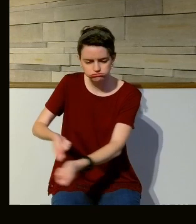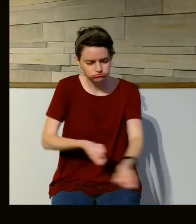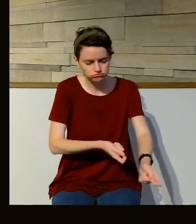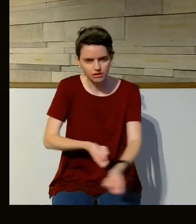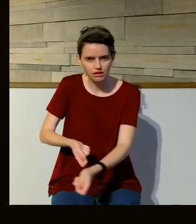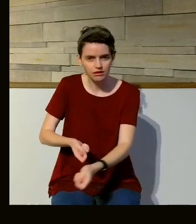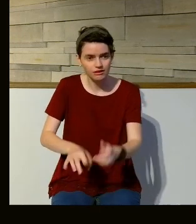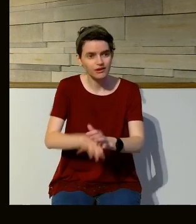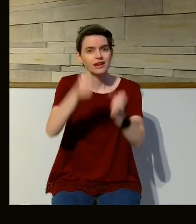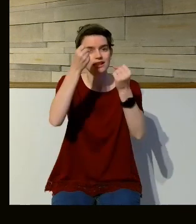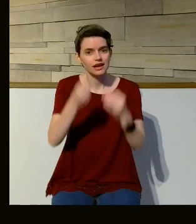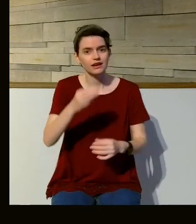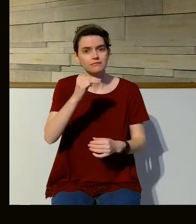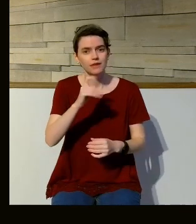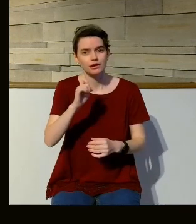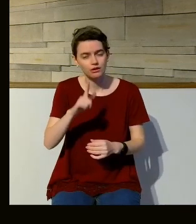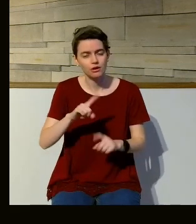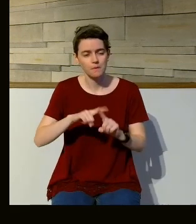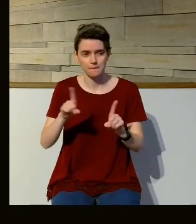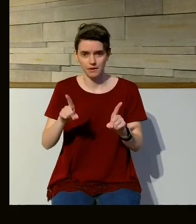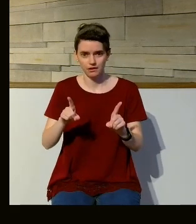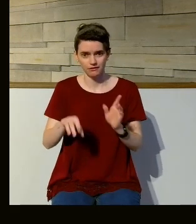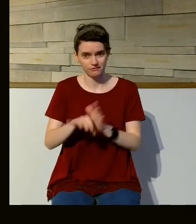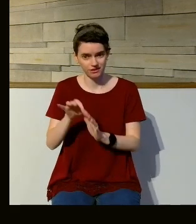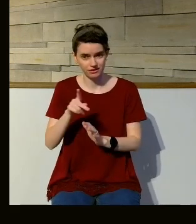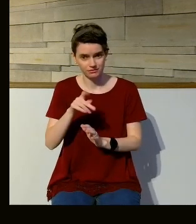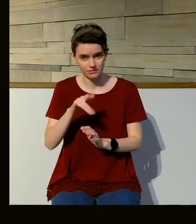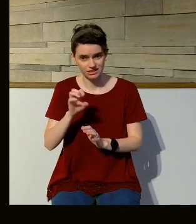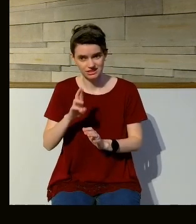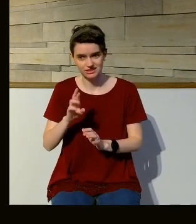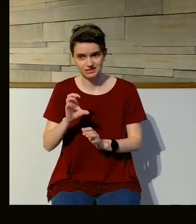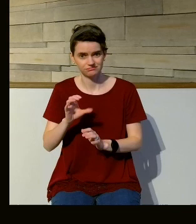and it found a lot of metal, but not once did it ever detect plastic.